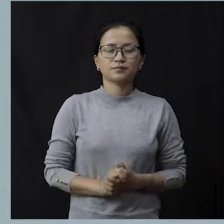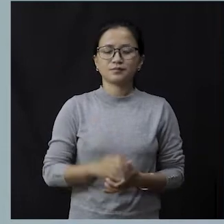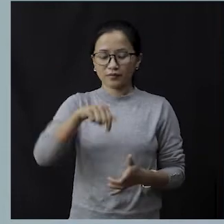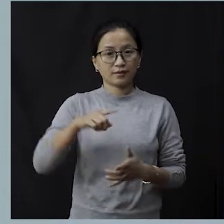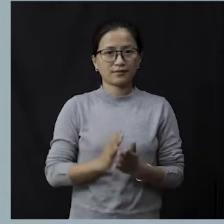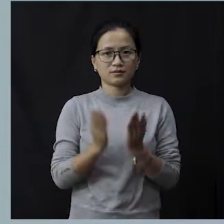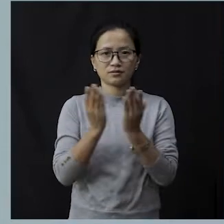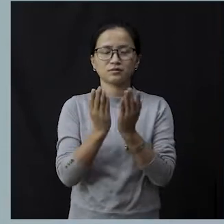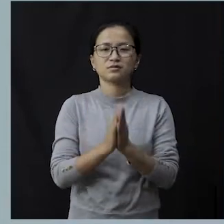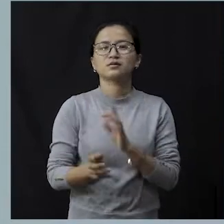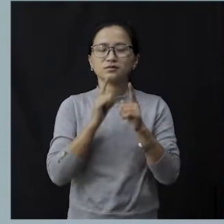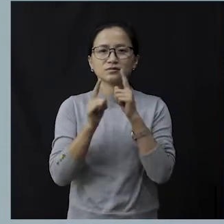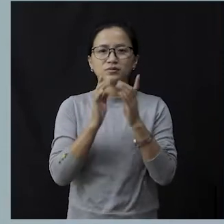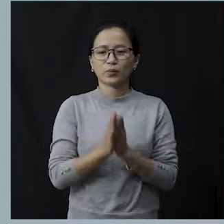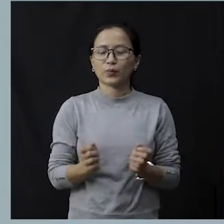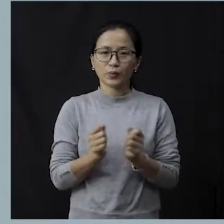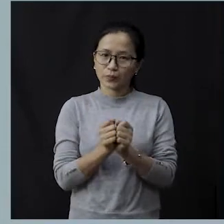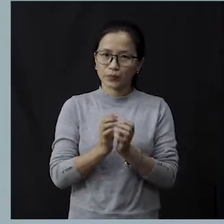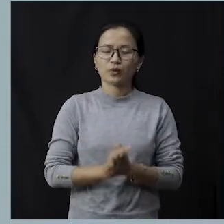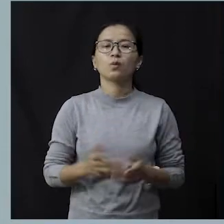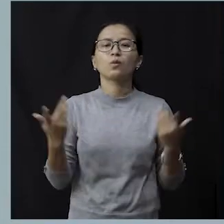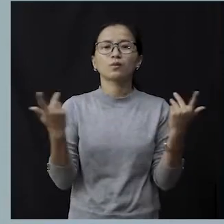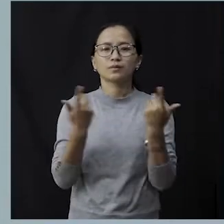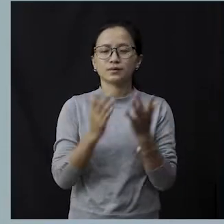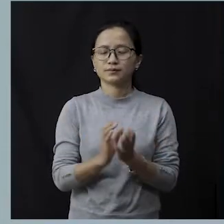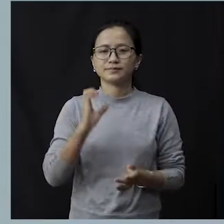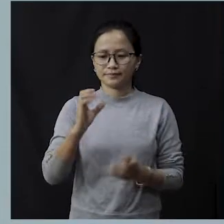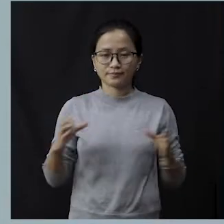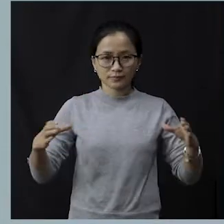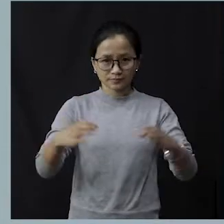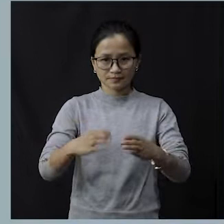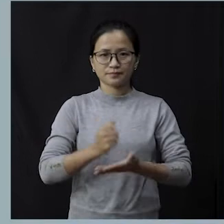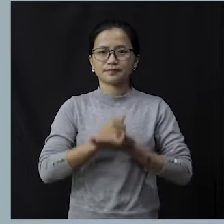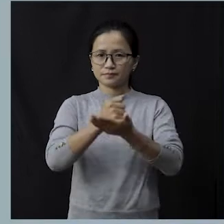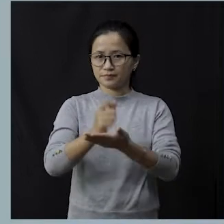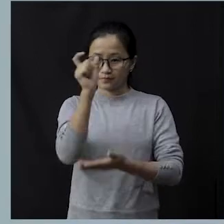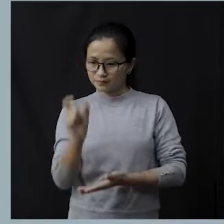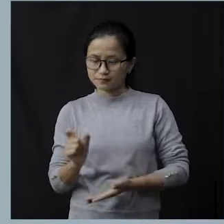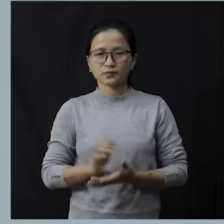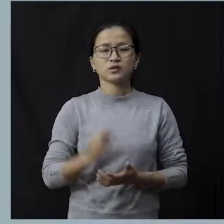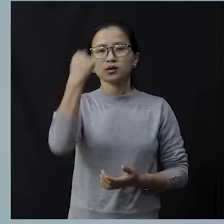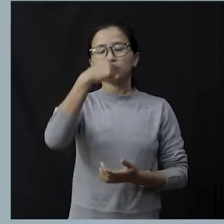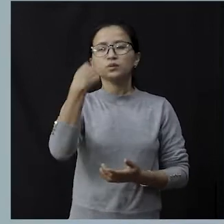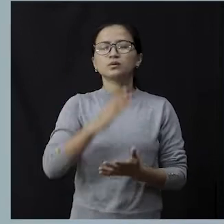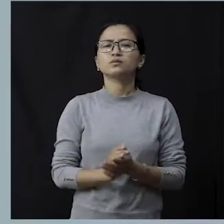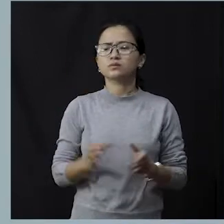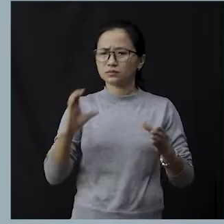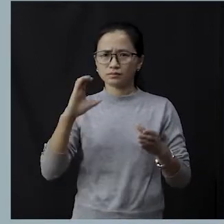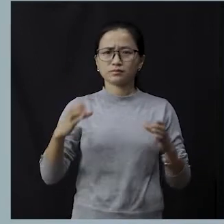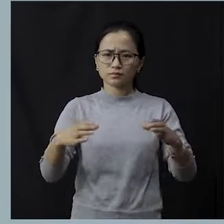this lesson, I will be discussing with you what are community helpers and who are the